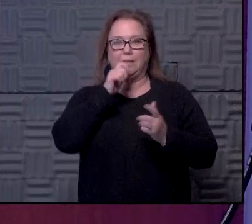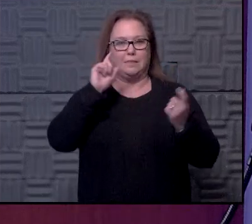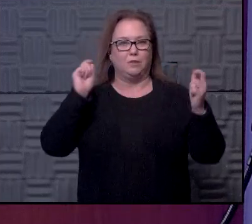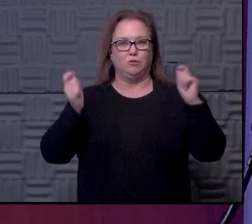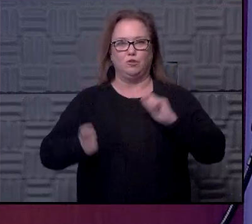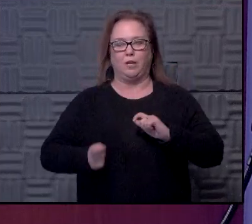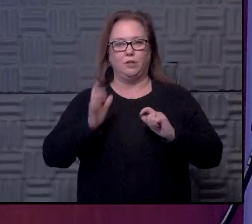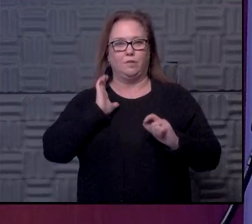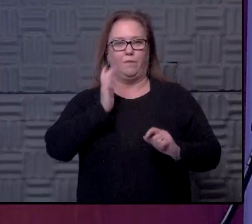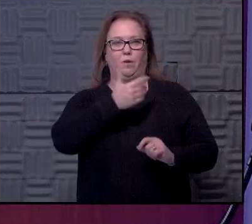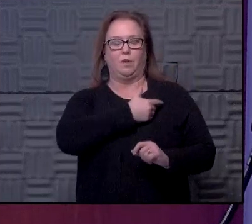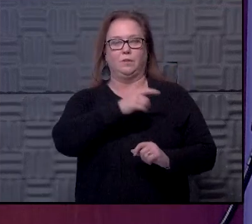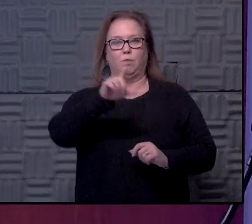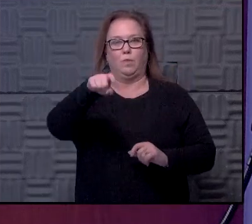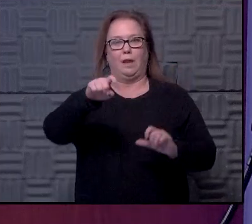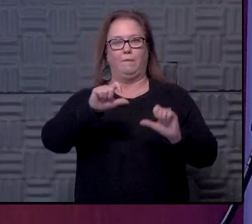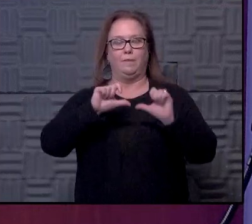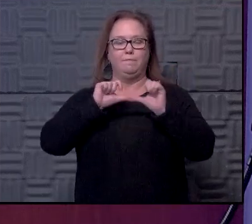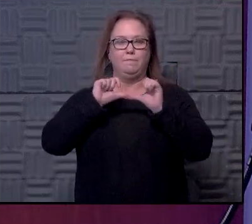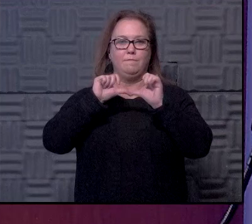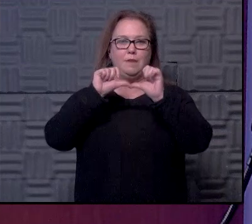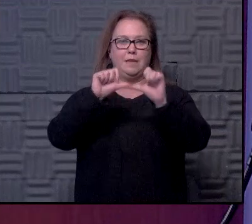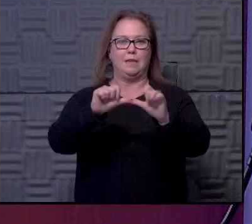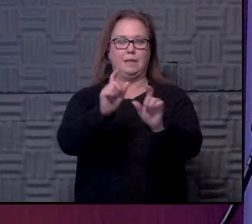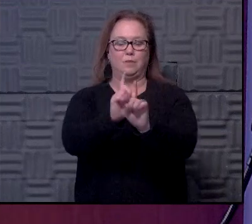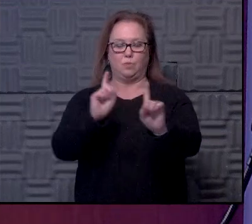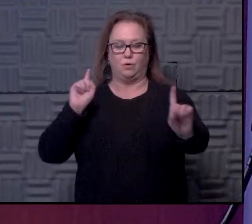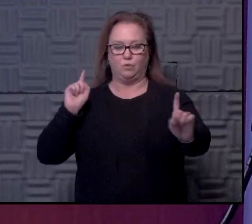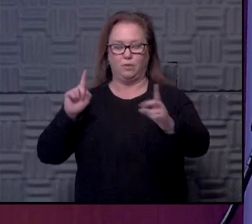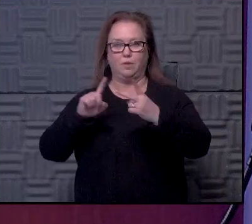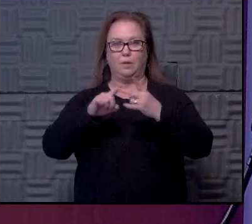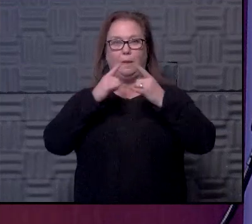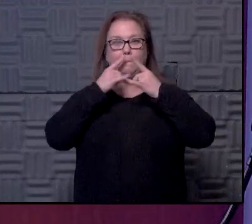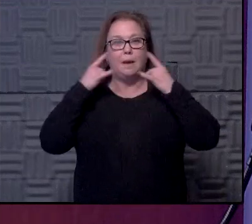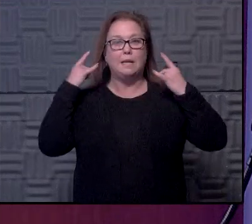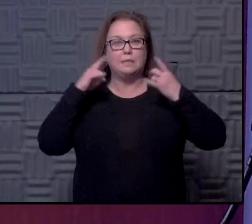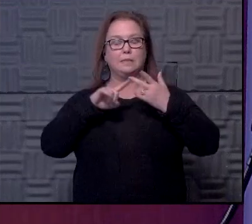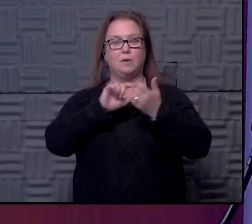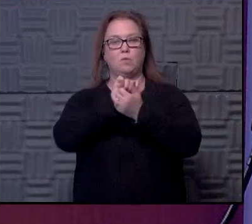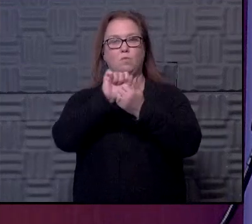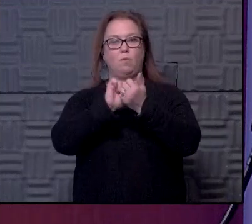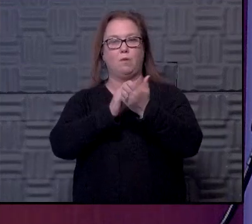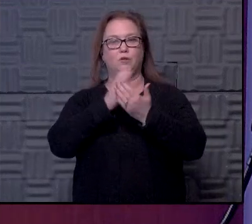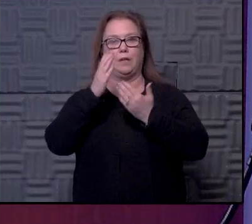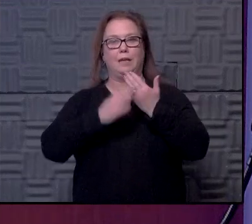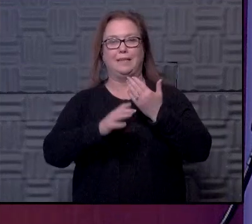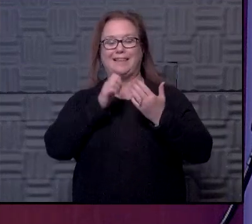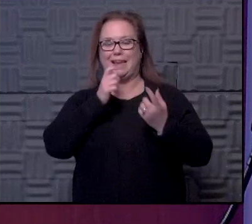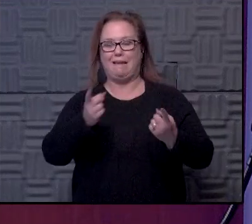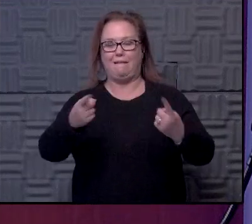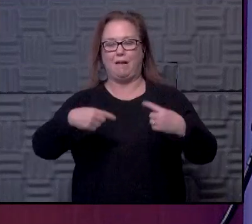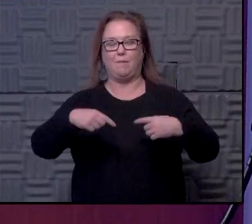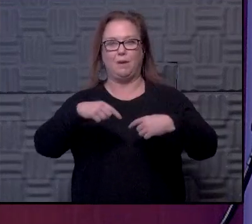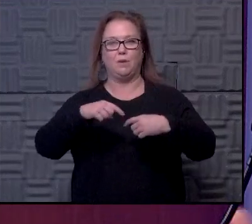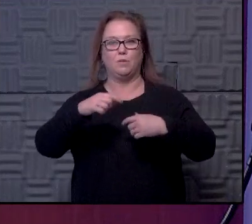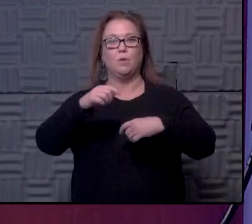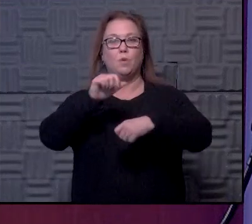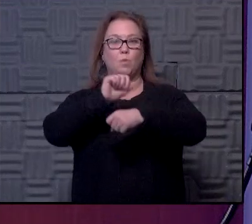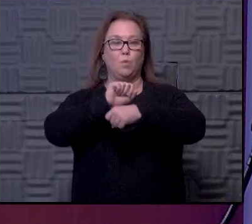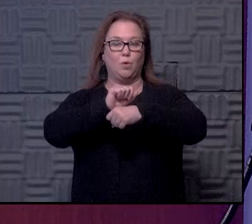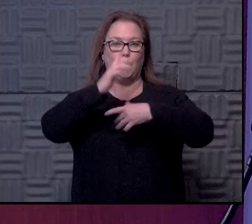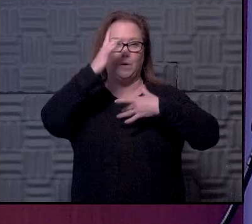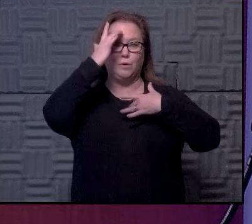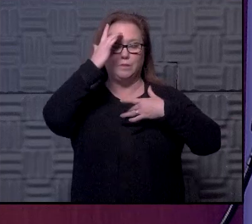change anything for us. Right. We have to maintain the social distancing, the masking, the good hand hygiene, not coming to work when you're sick, until the vast